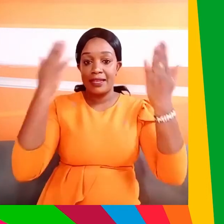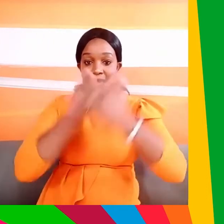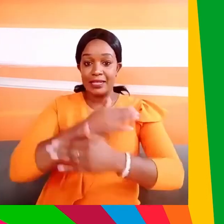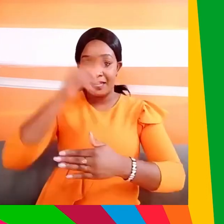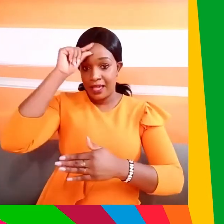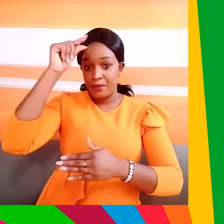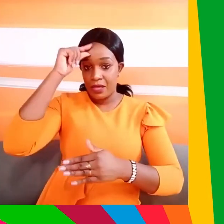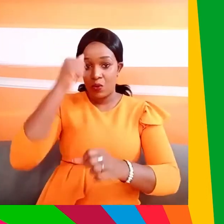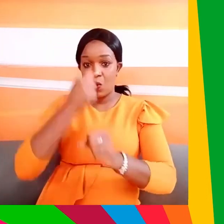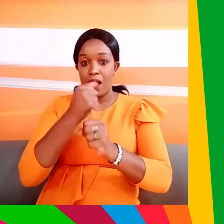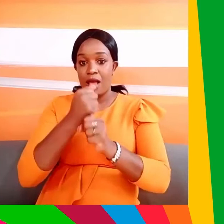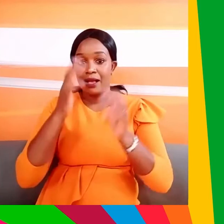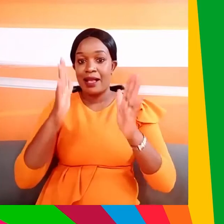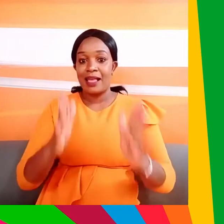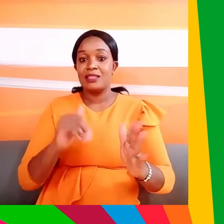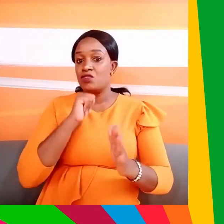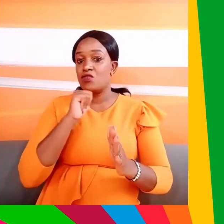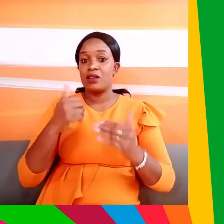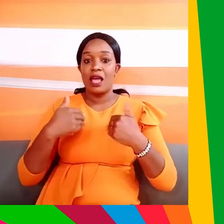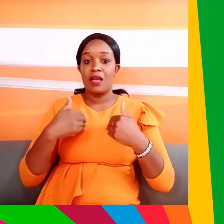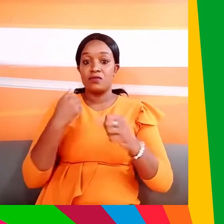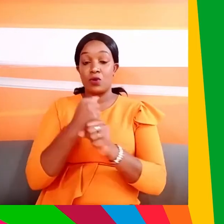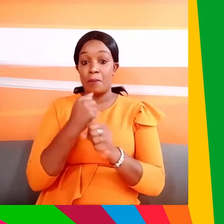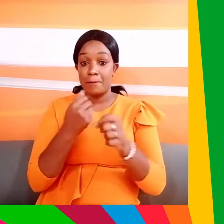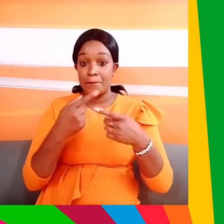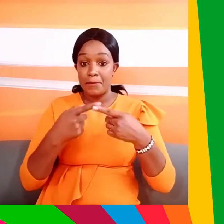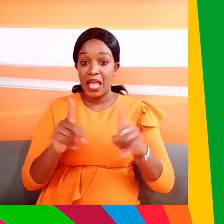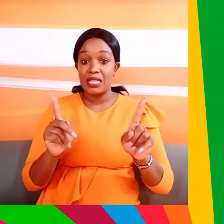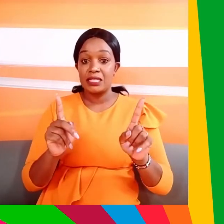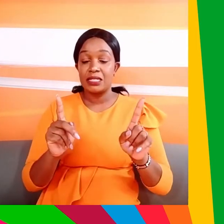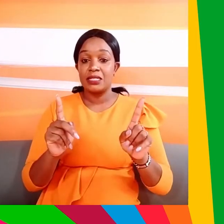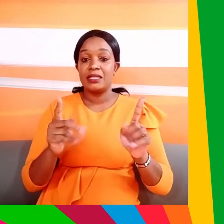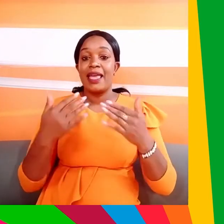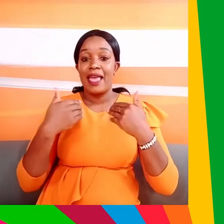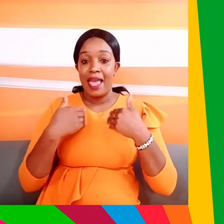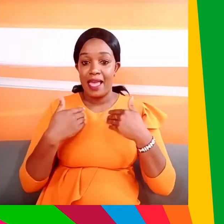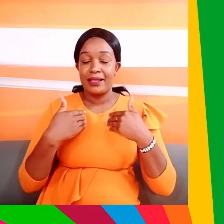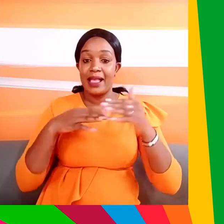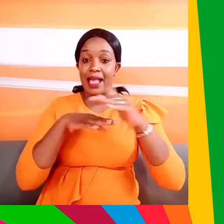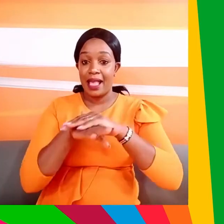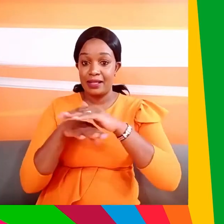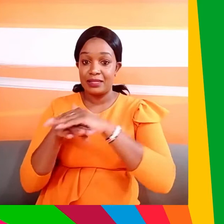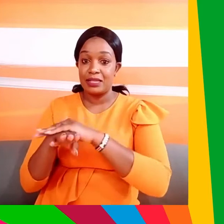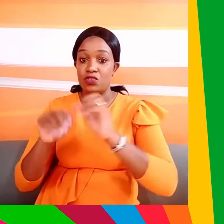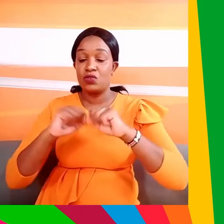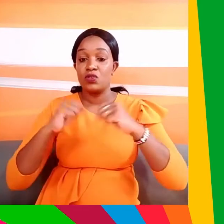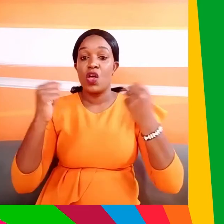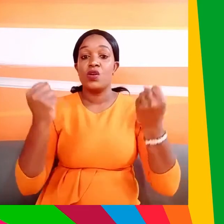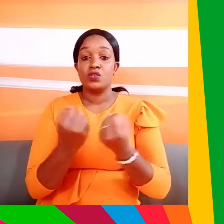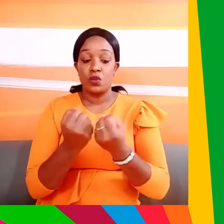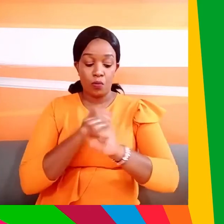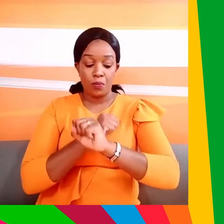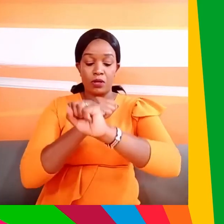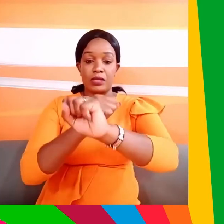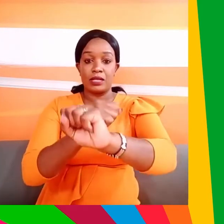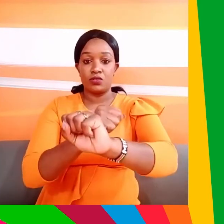had no employment. But worse still, they also didn't have access to the sort of social protection, government